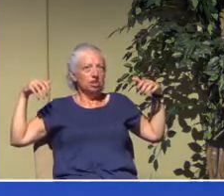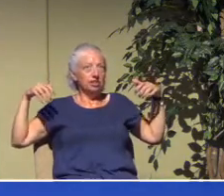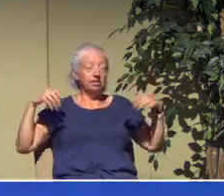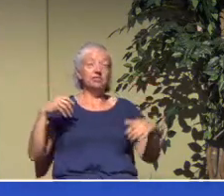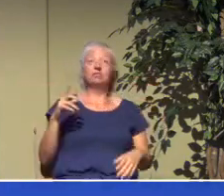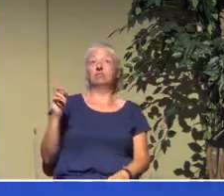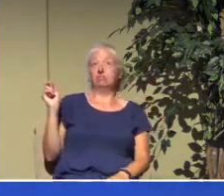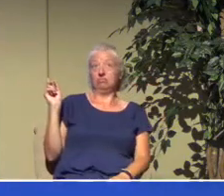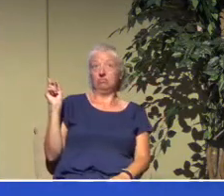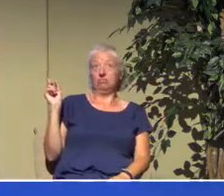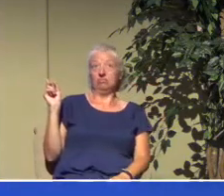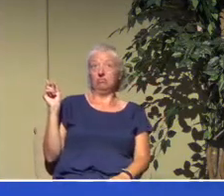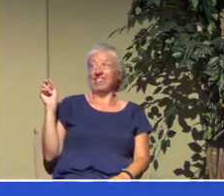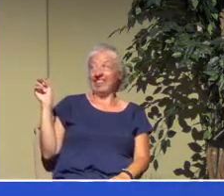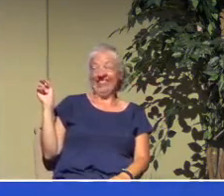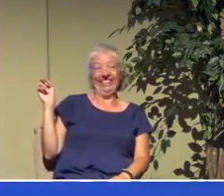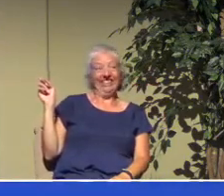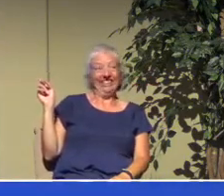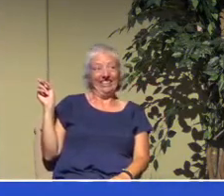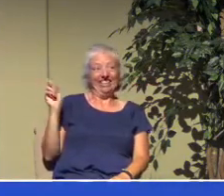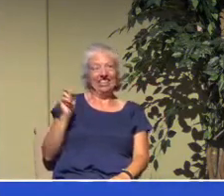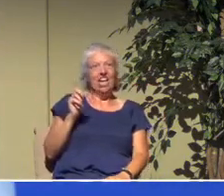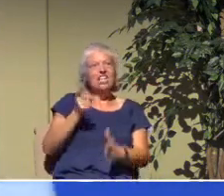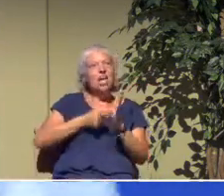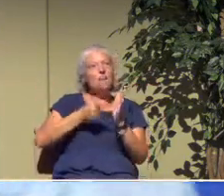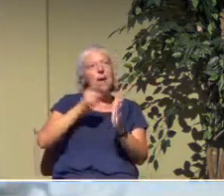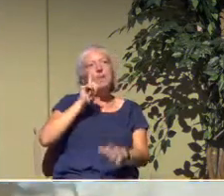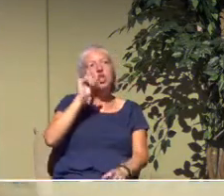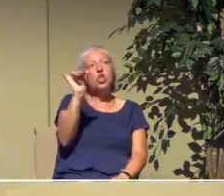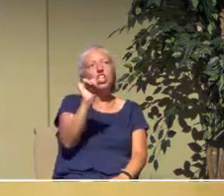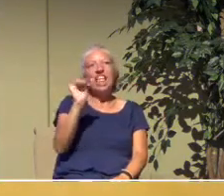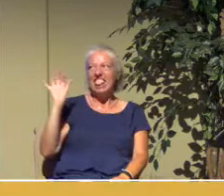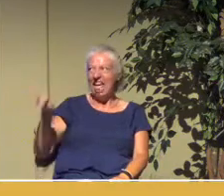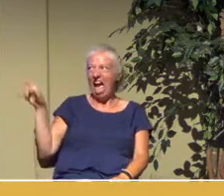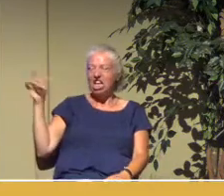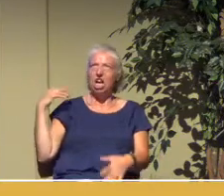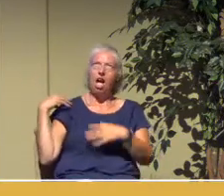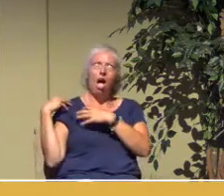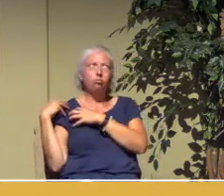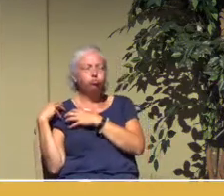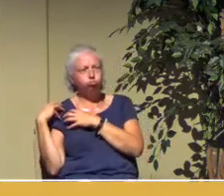up there, if you would, please. Sometimes what it looks like is that.